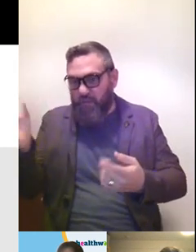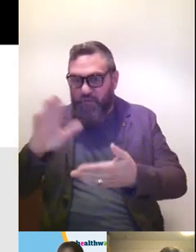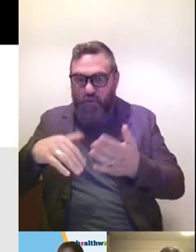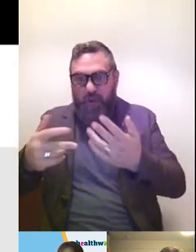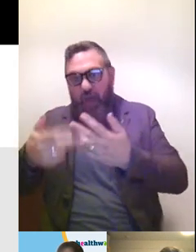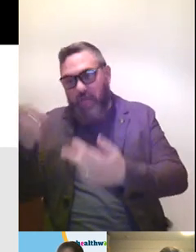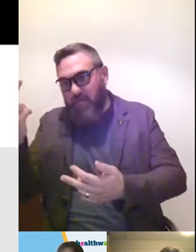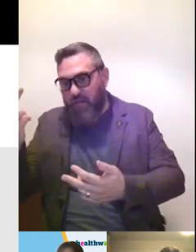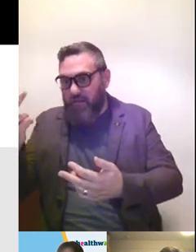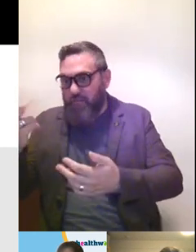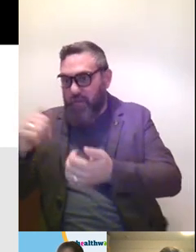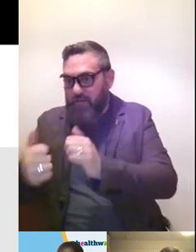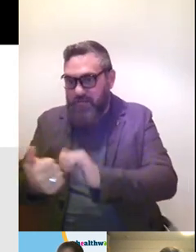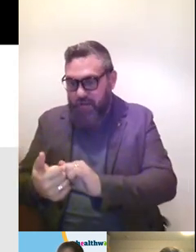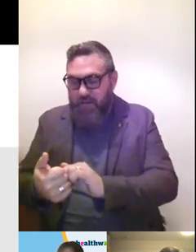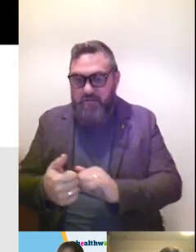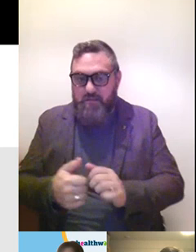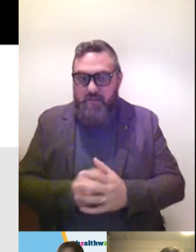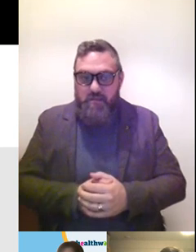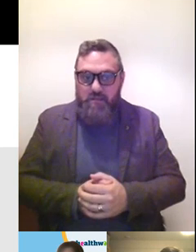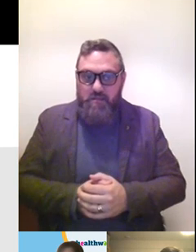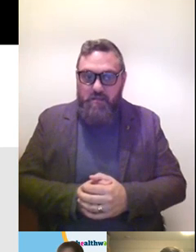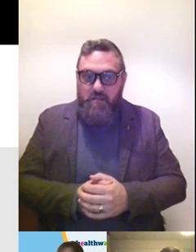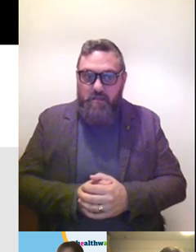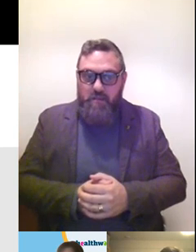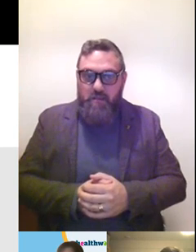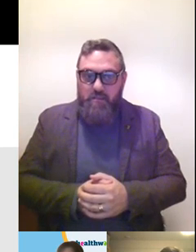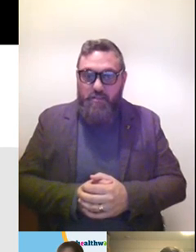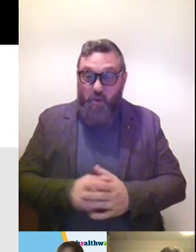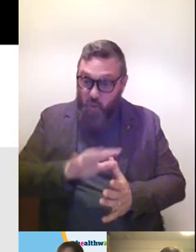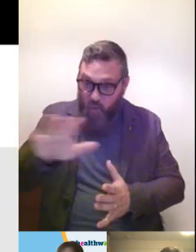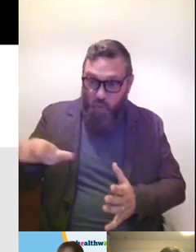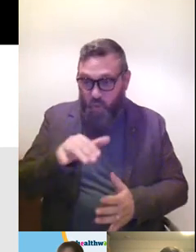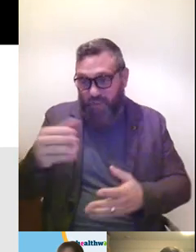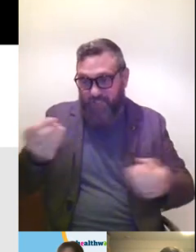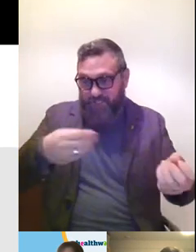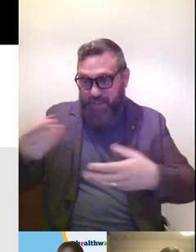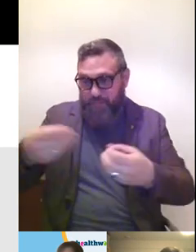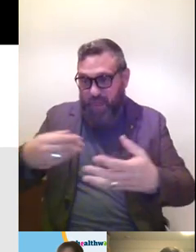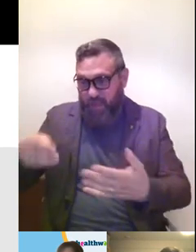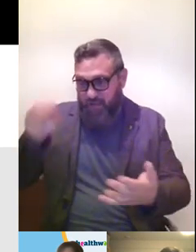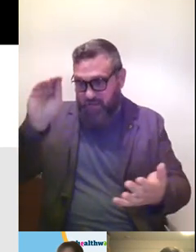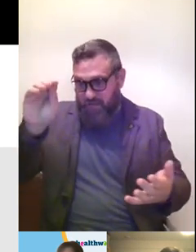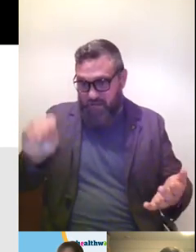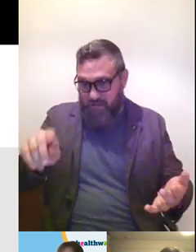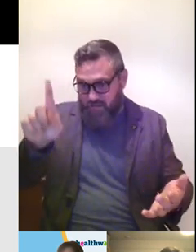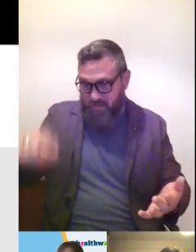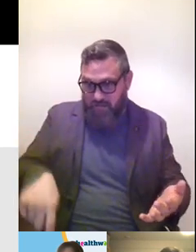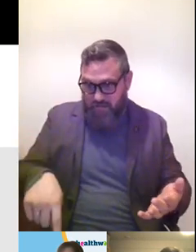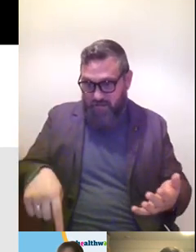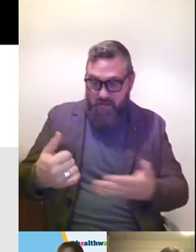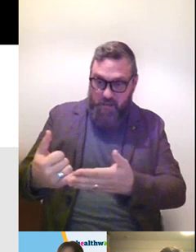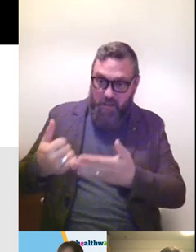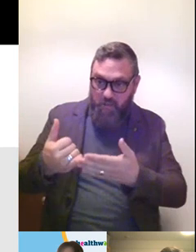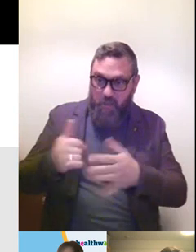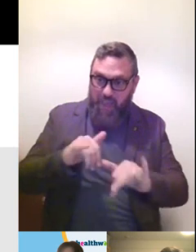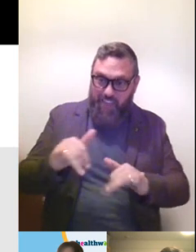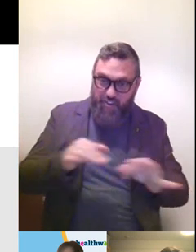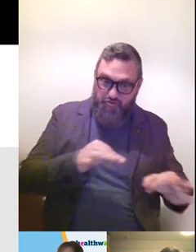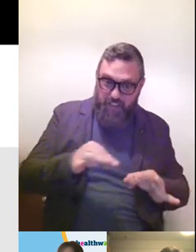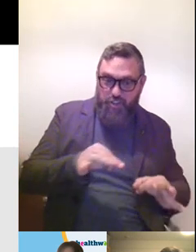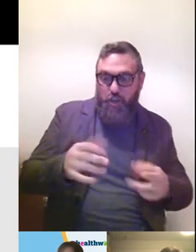system. So all the feedback that you've given us has been really helpful in helping shape either the strategy or